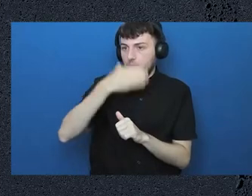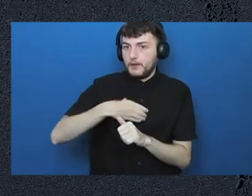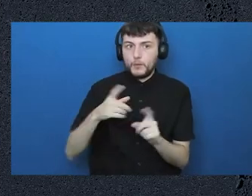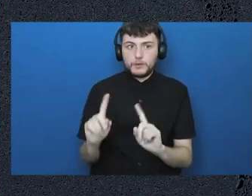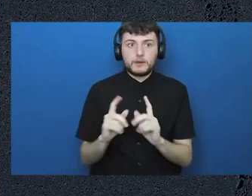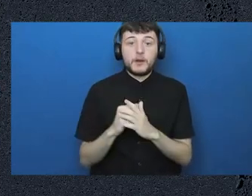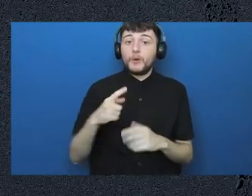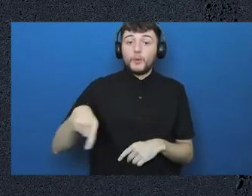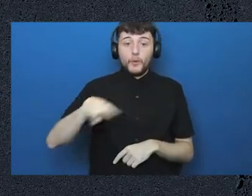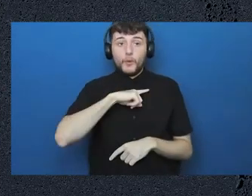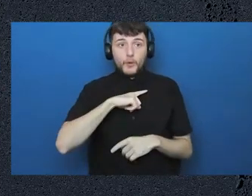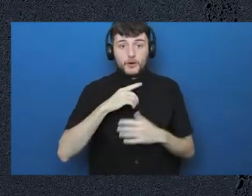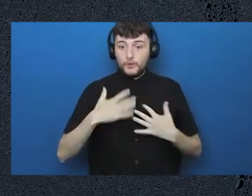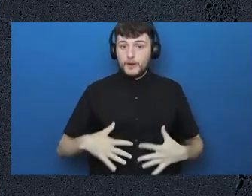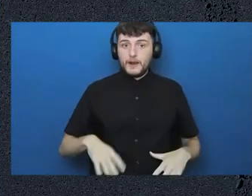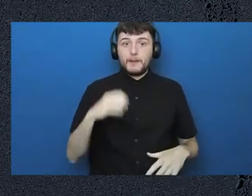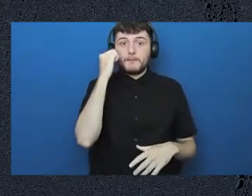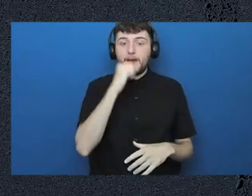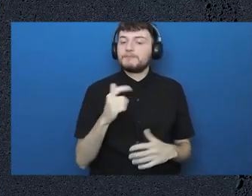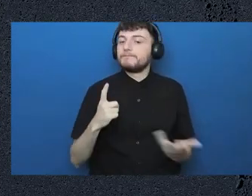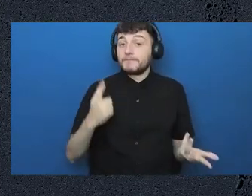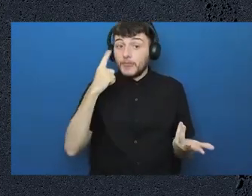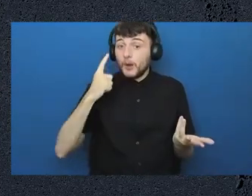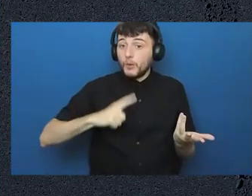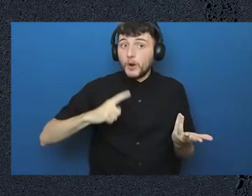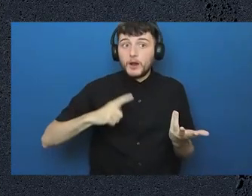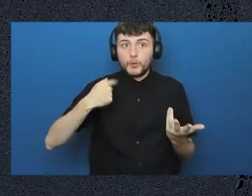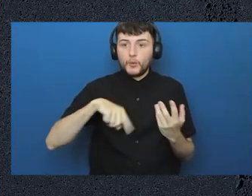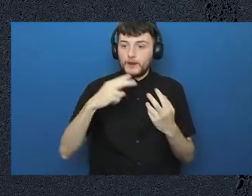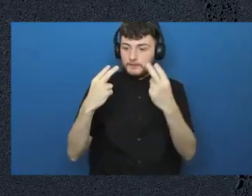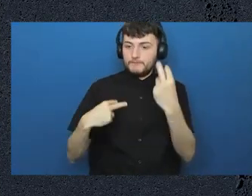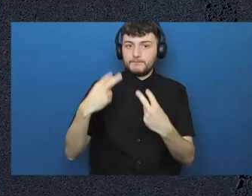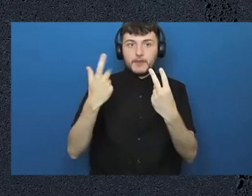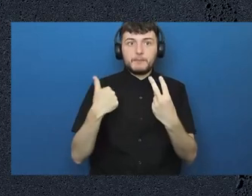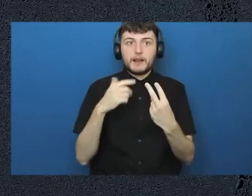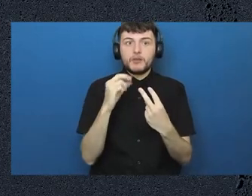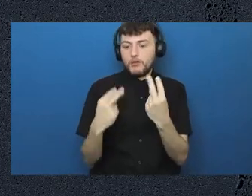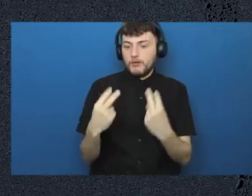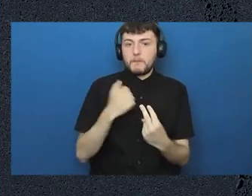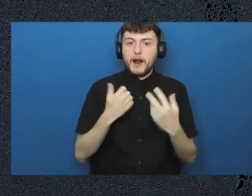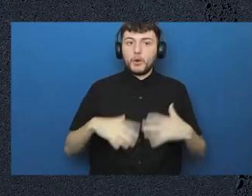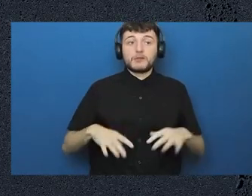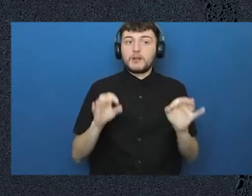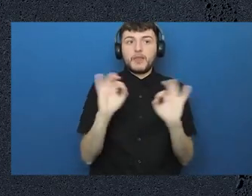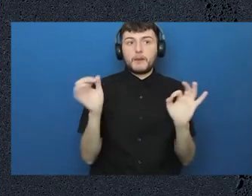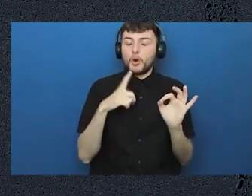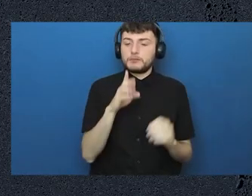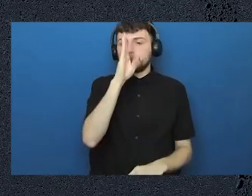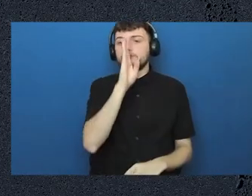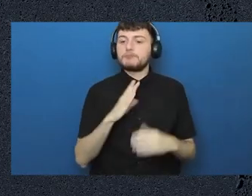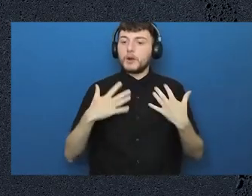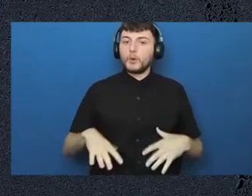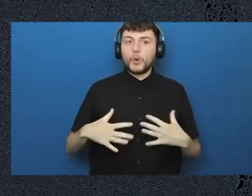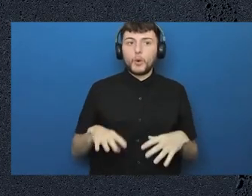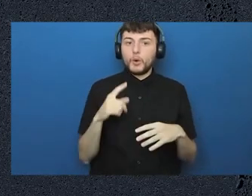being judged on what I'm wearing. I'm being judged on what I'm saying. And I don't know if that's the same for you guys. Yeah. But I think that appearance is a really